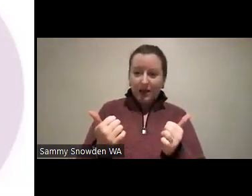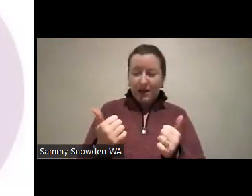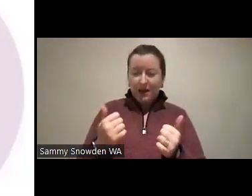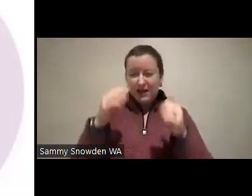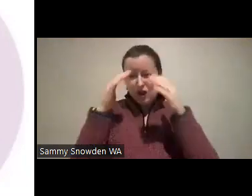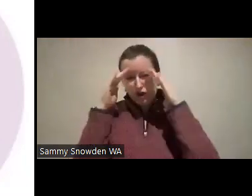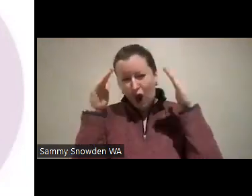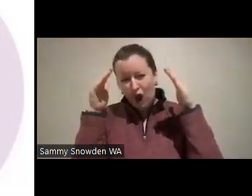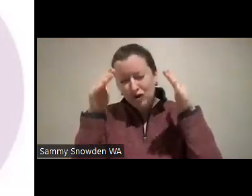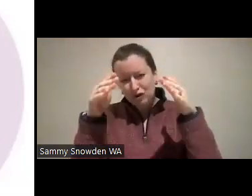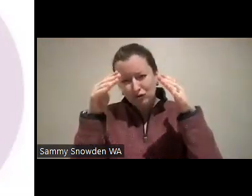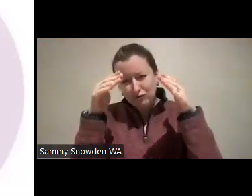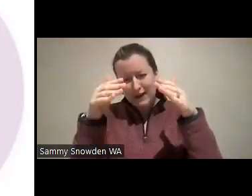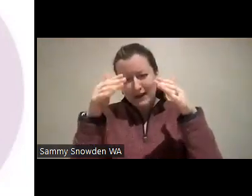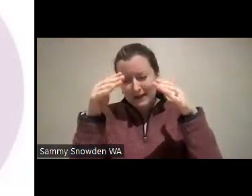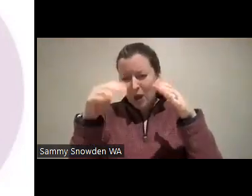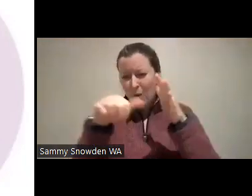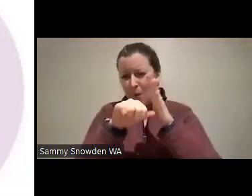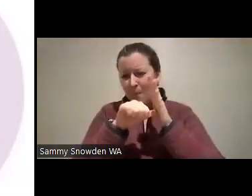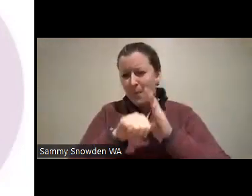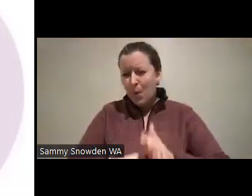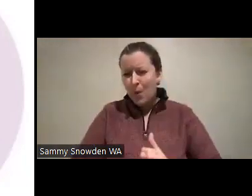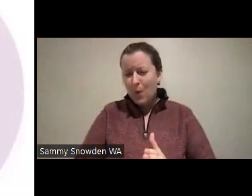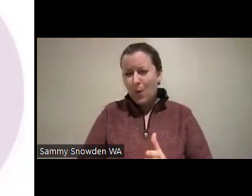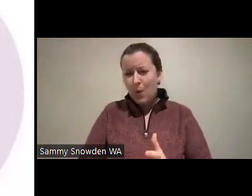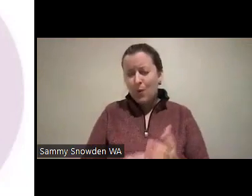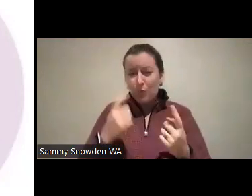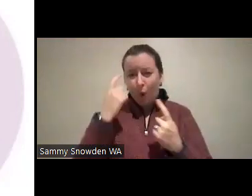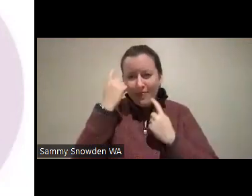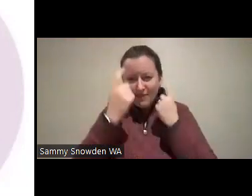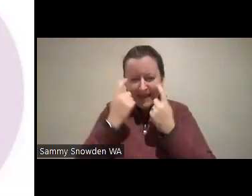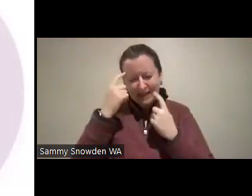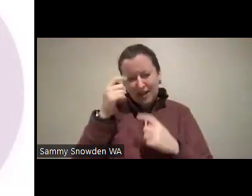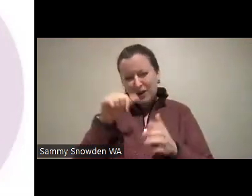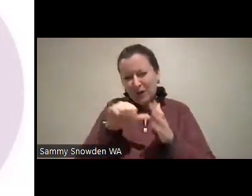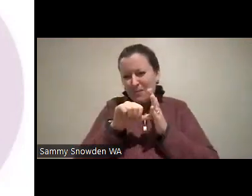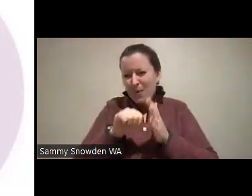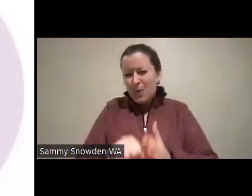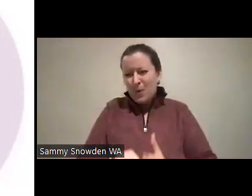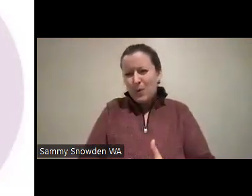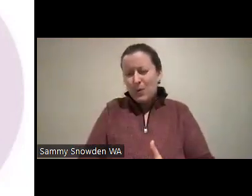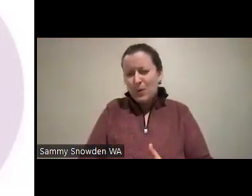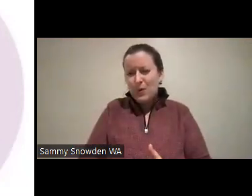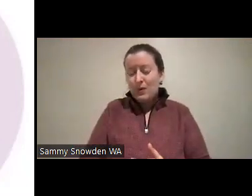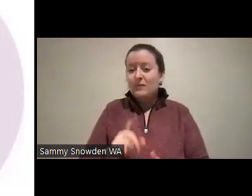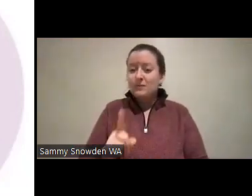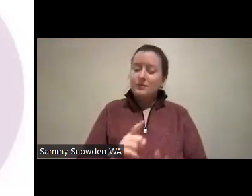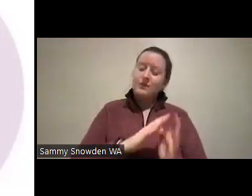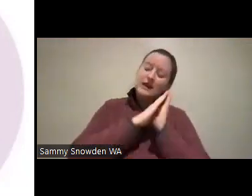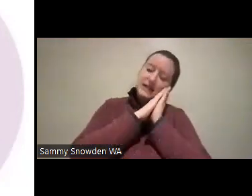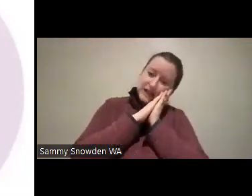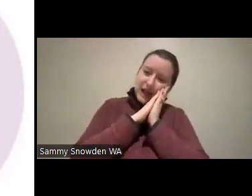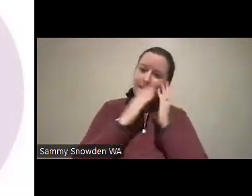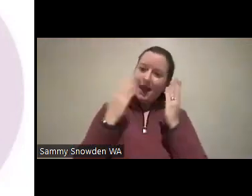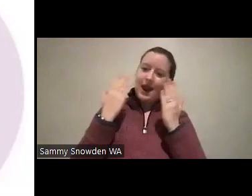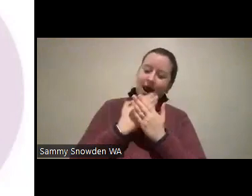to organise our thoughts. And this is because at nighttime when we're sleeping, our brain works hard by filing things away, things that we need to remember, things